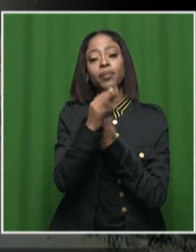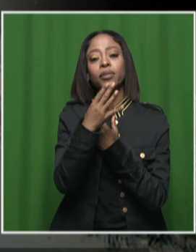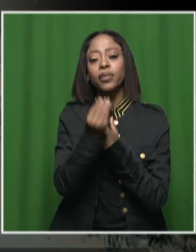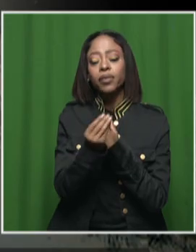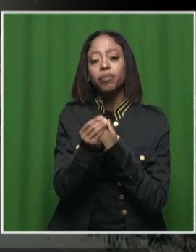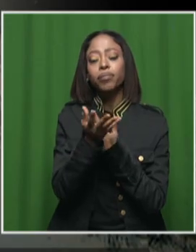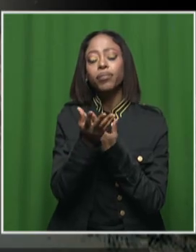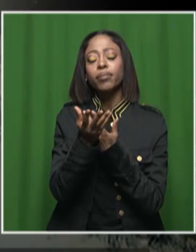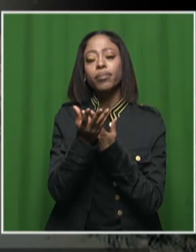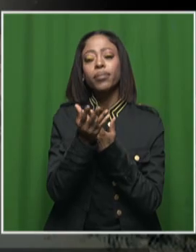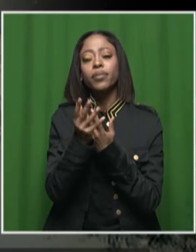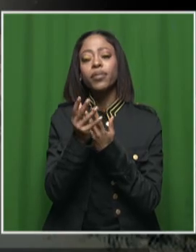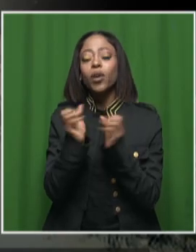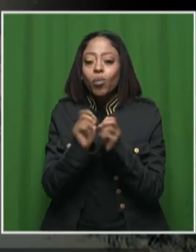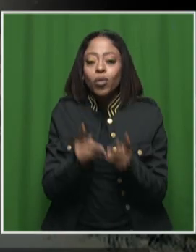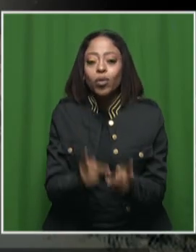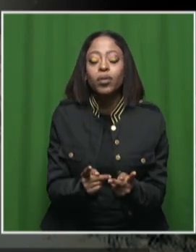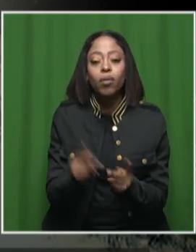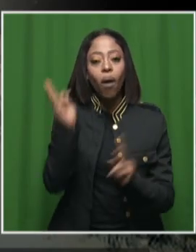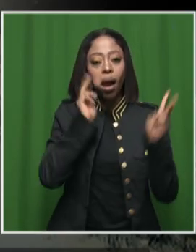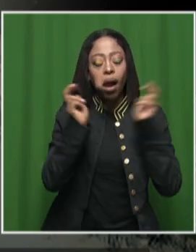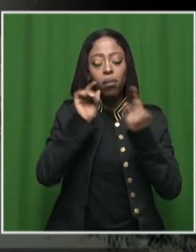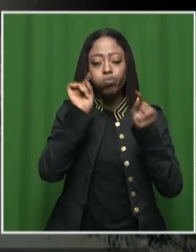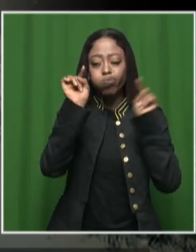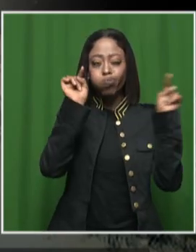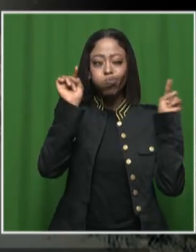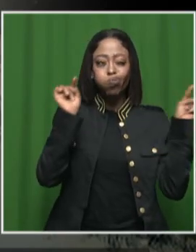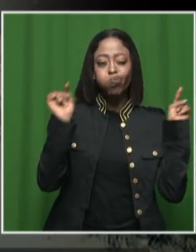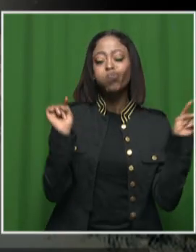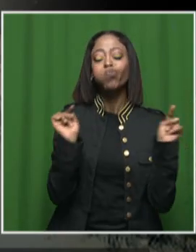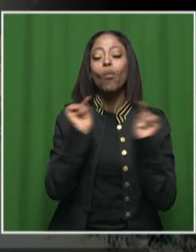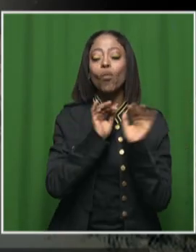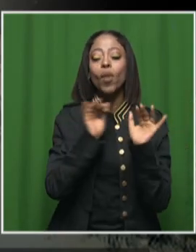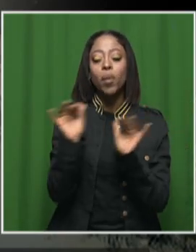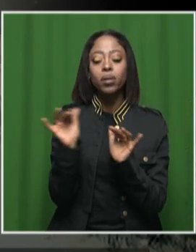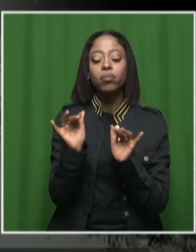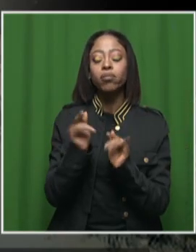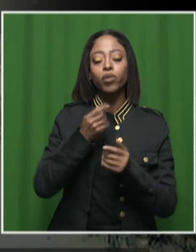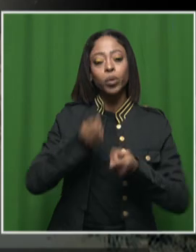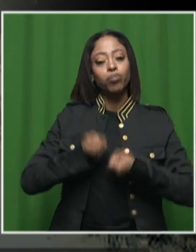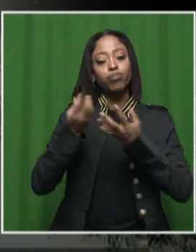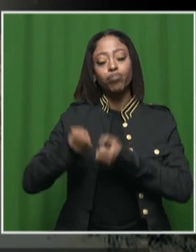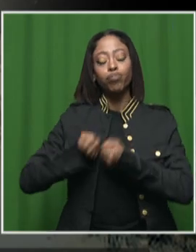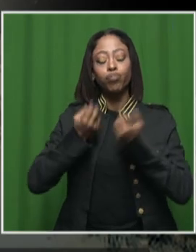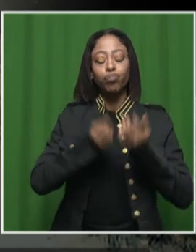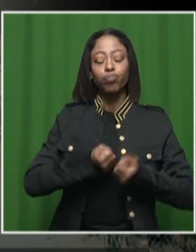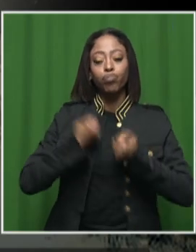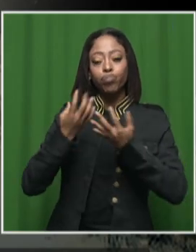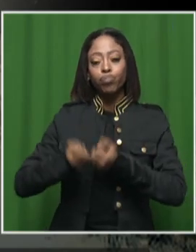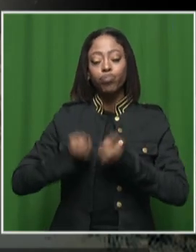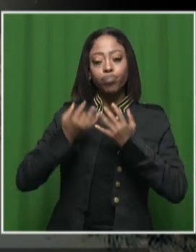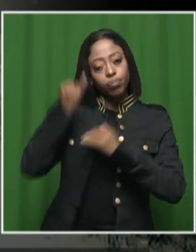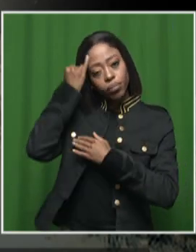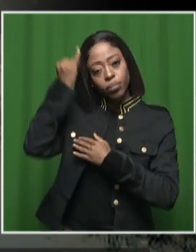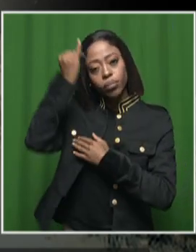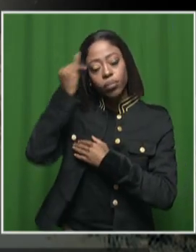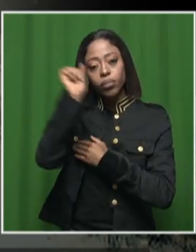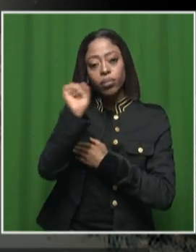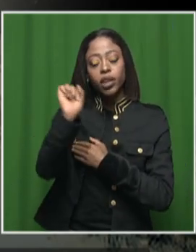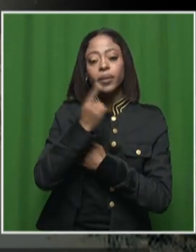non-partisan platform. We're going to hear from voices from across the political spectrum in terms of what are